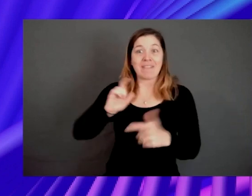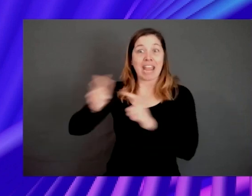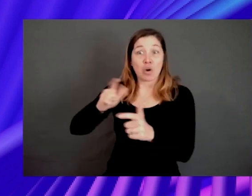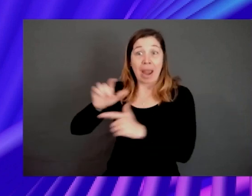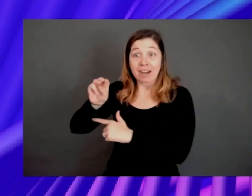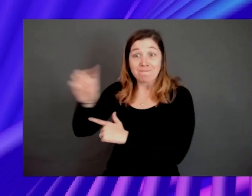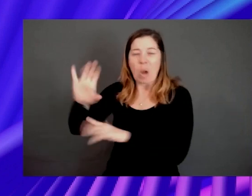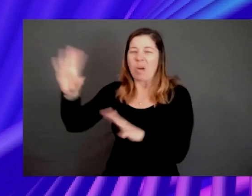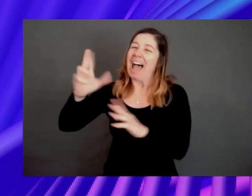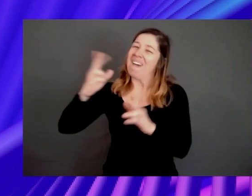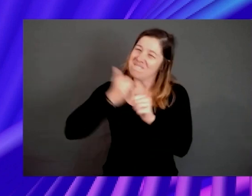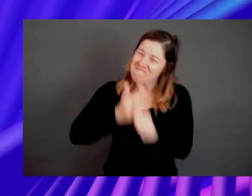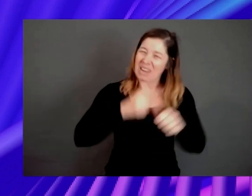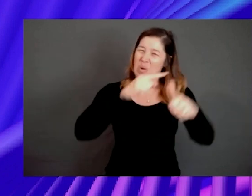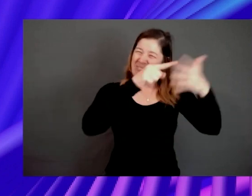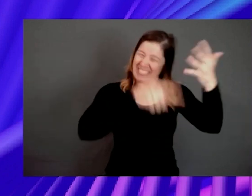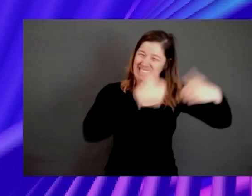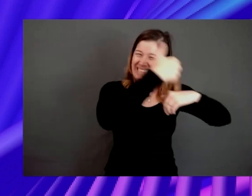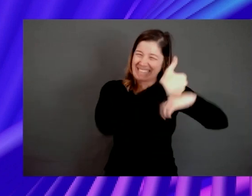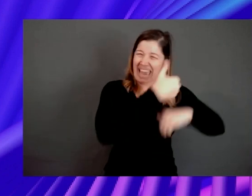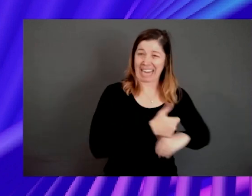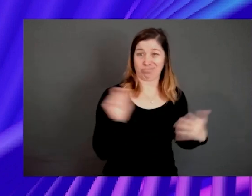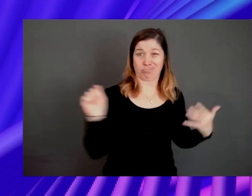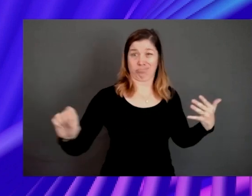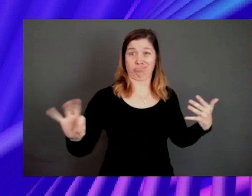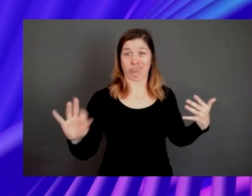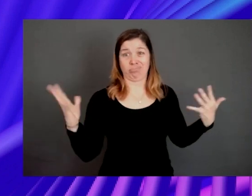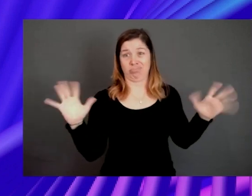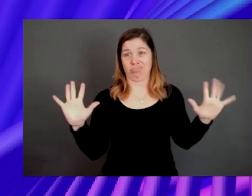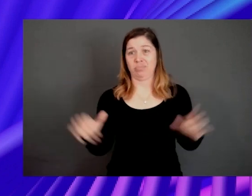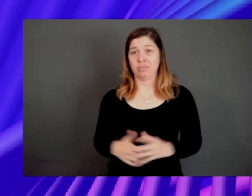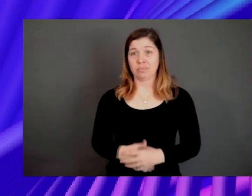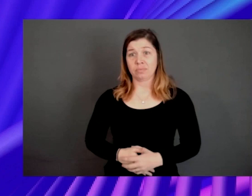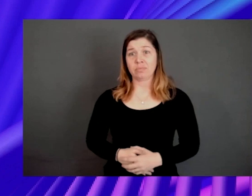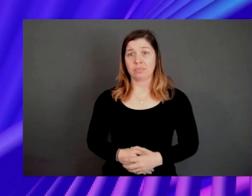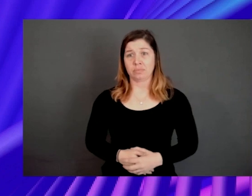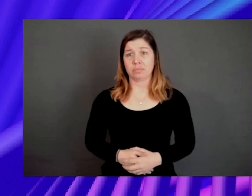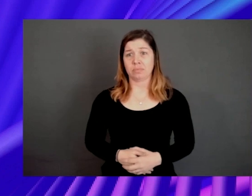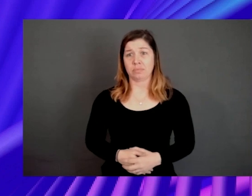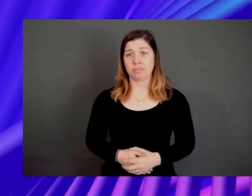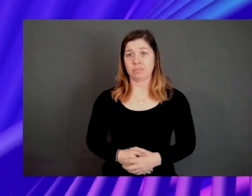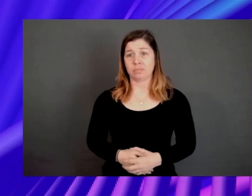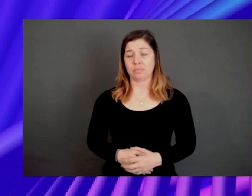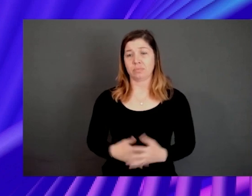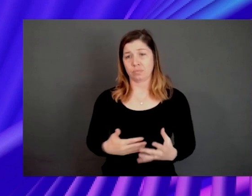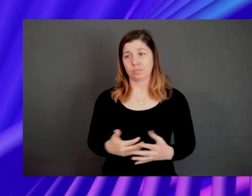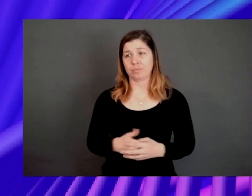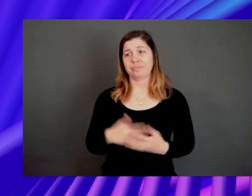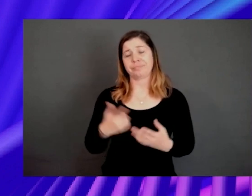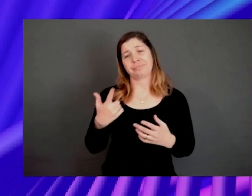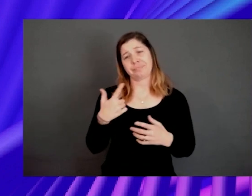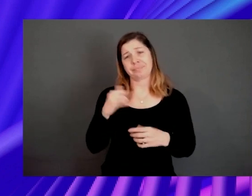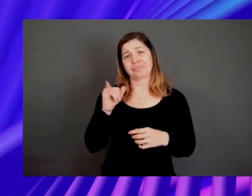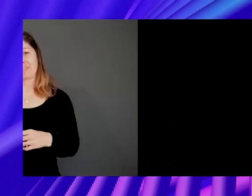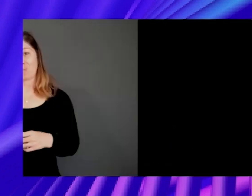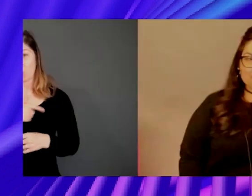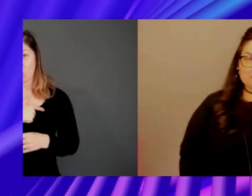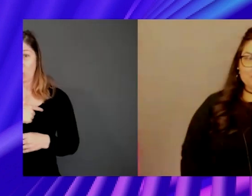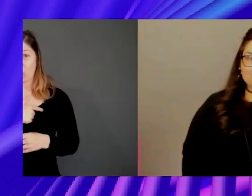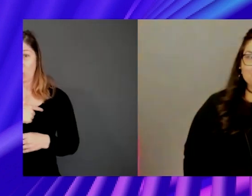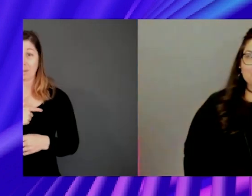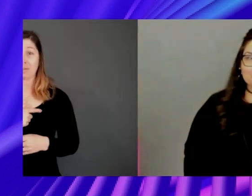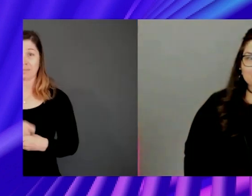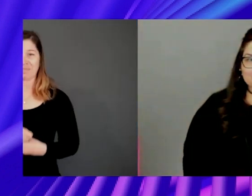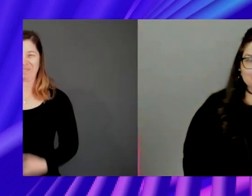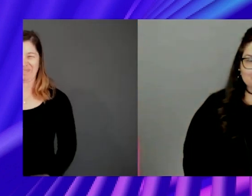and do everything that you want to do. So cool. And it makes it like, we're going to focus in the CLI experience